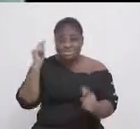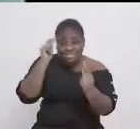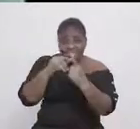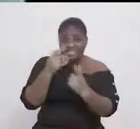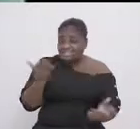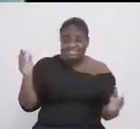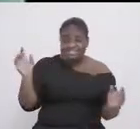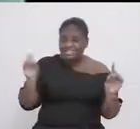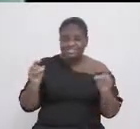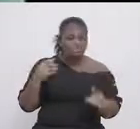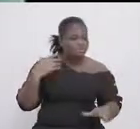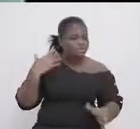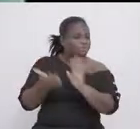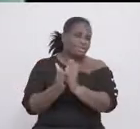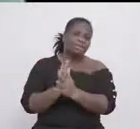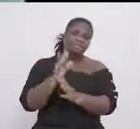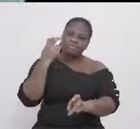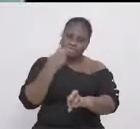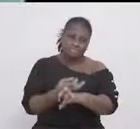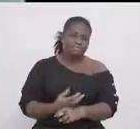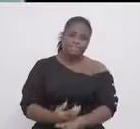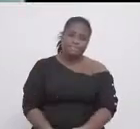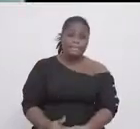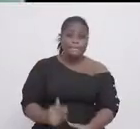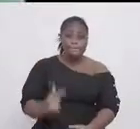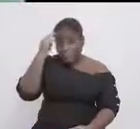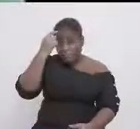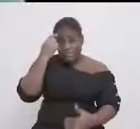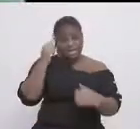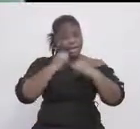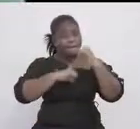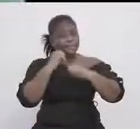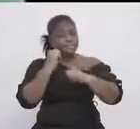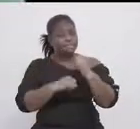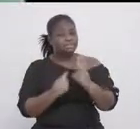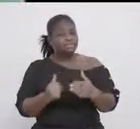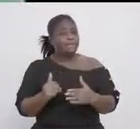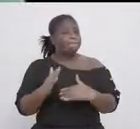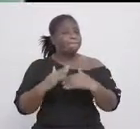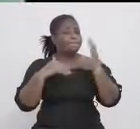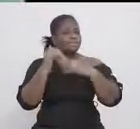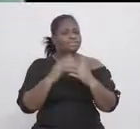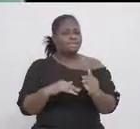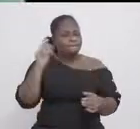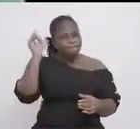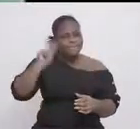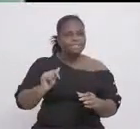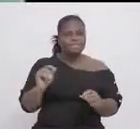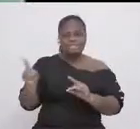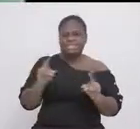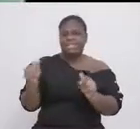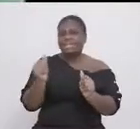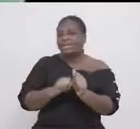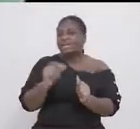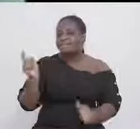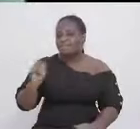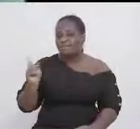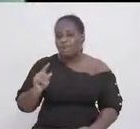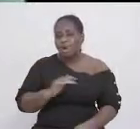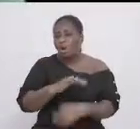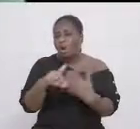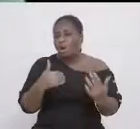be tough. And I think that and the capacity building should be built across board. And because until